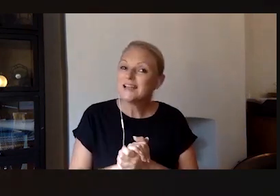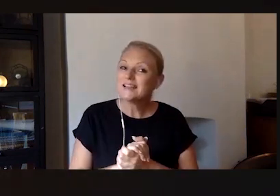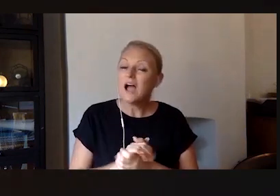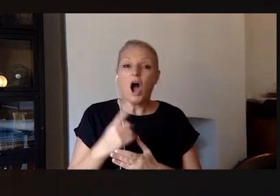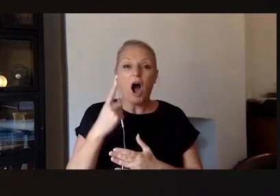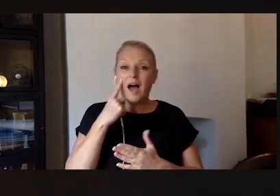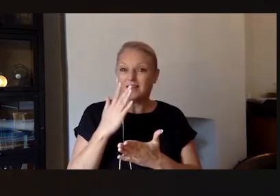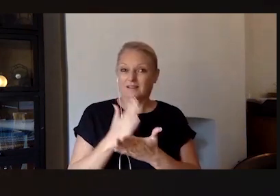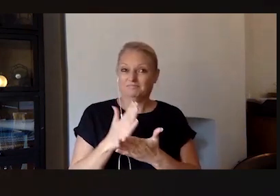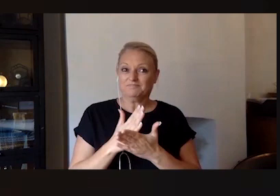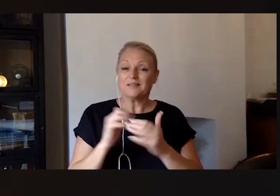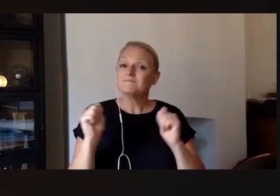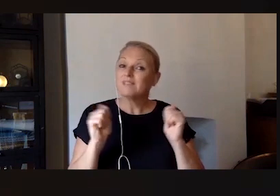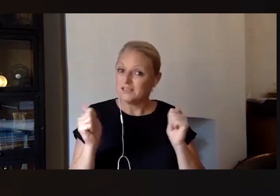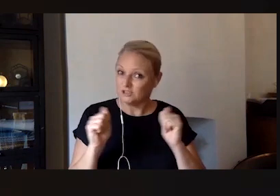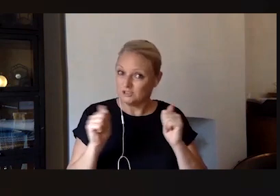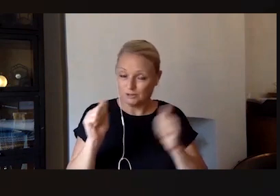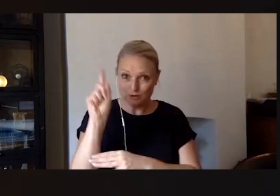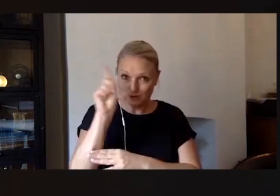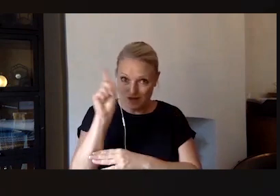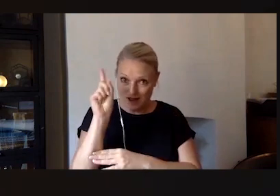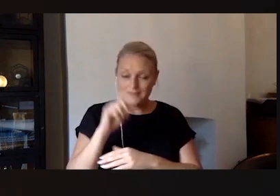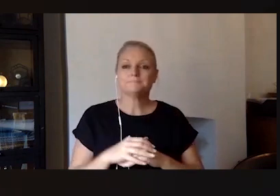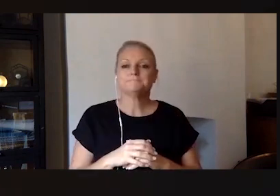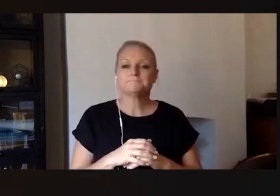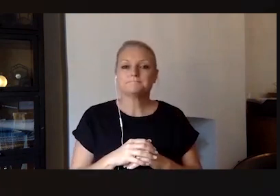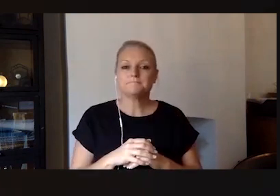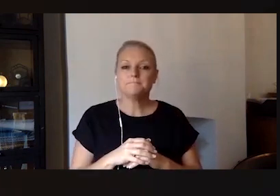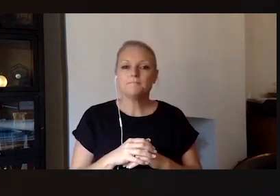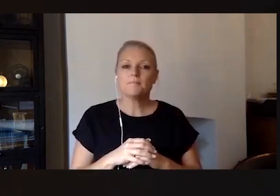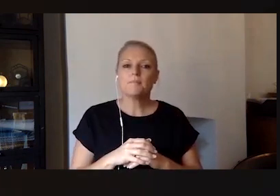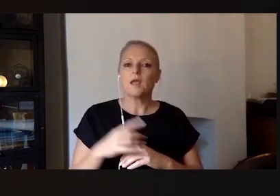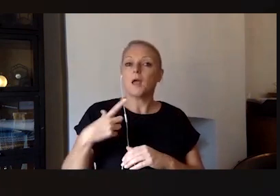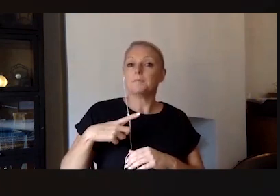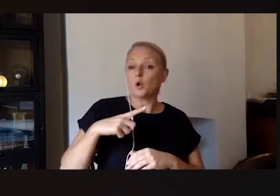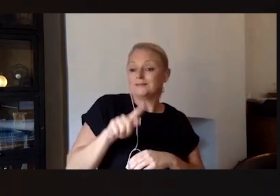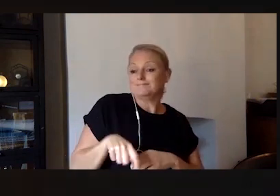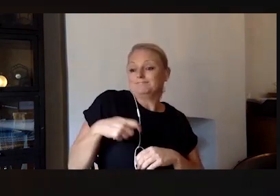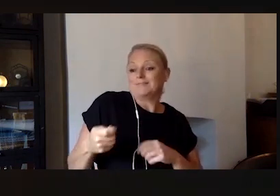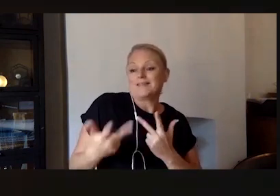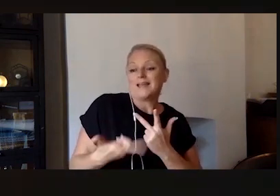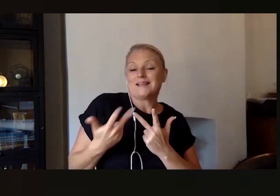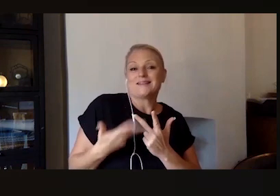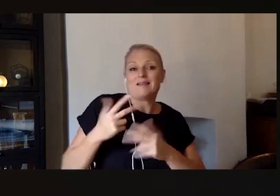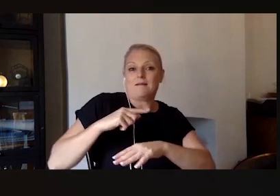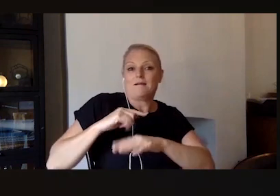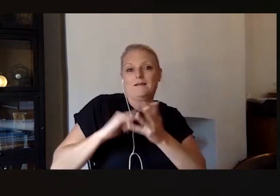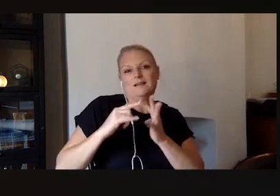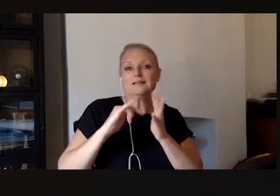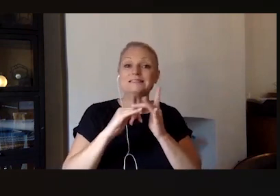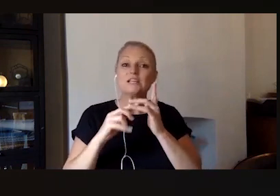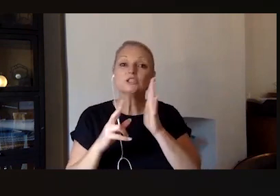really aware that quite a few people on this call is also doing another session at 12 o'clock. So before we